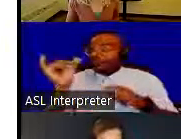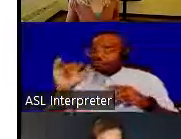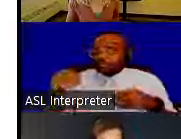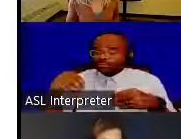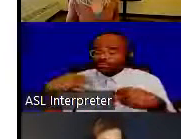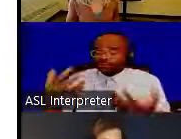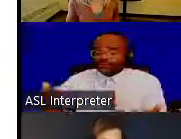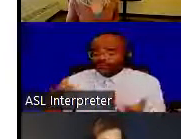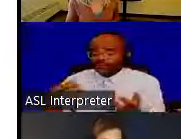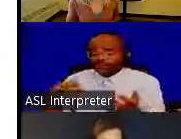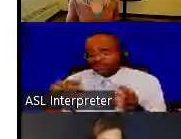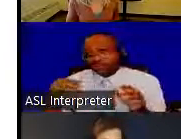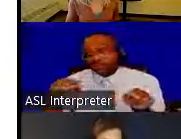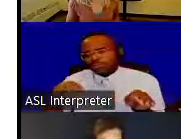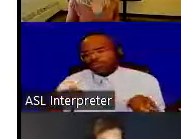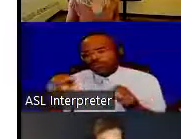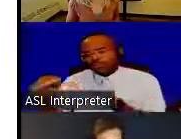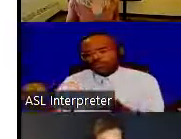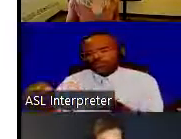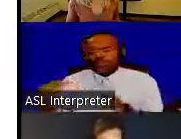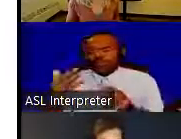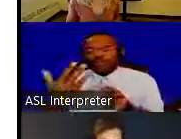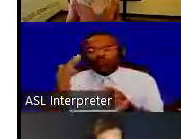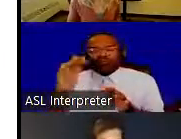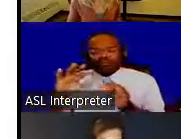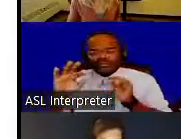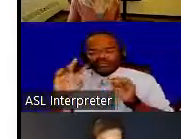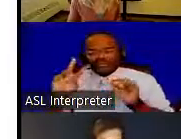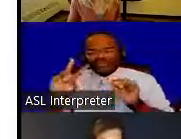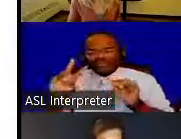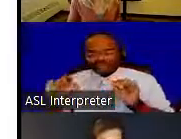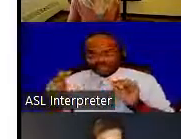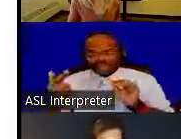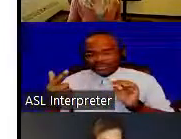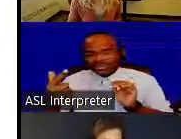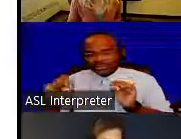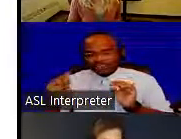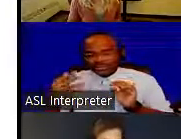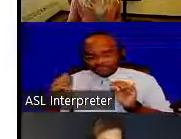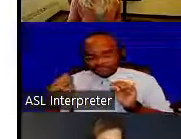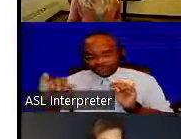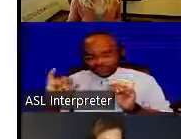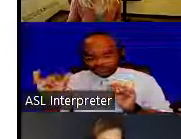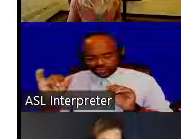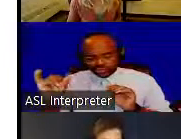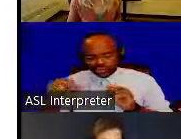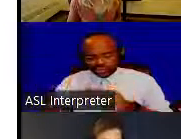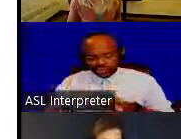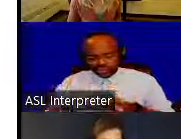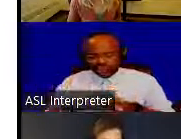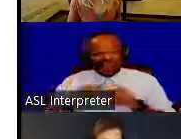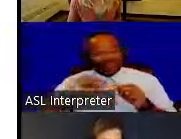of forest vegetation species? And then kind of a somewhat related question is,